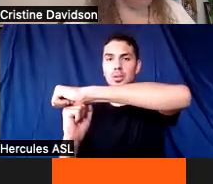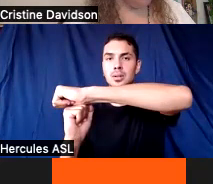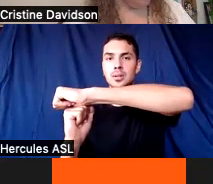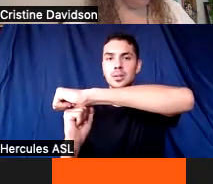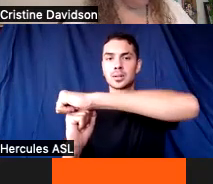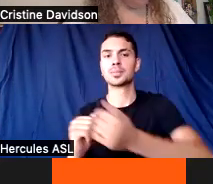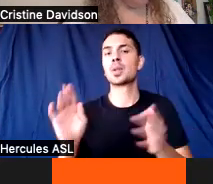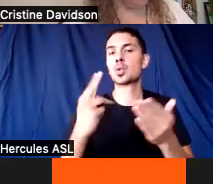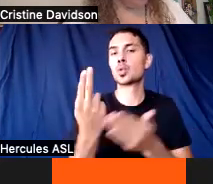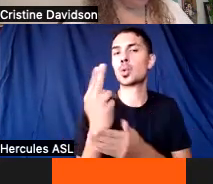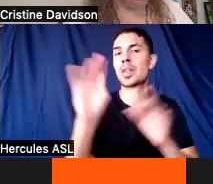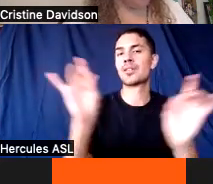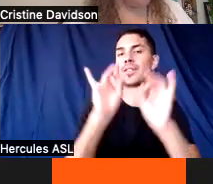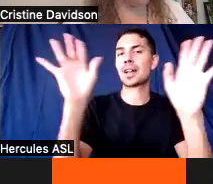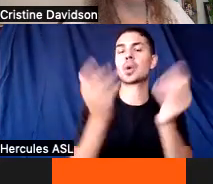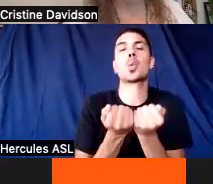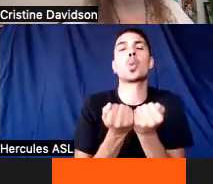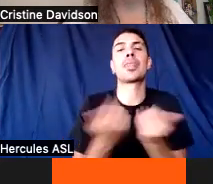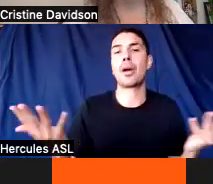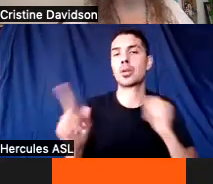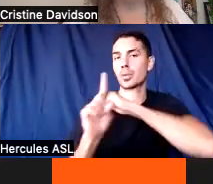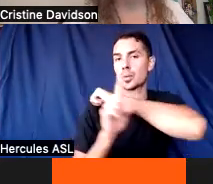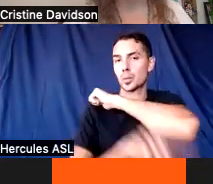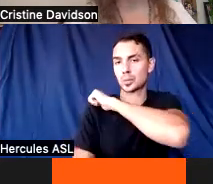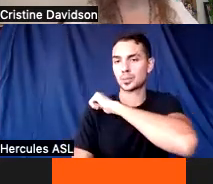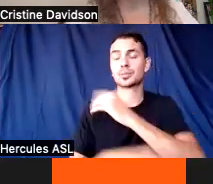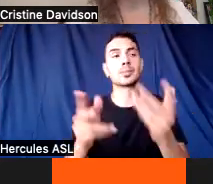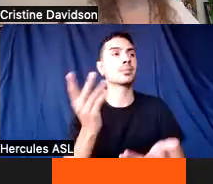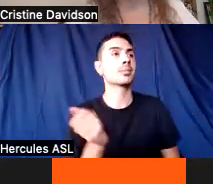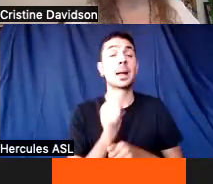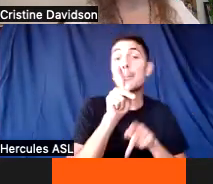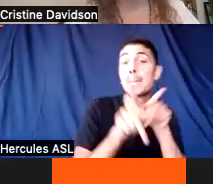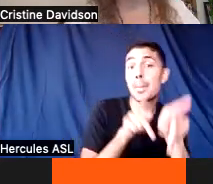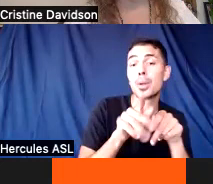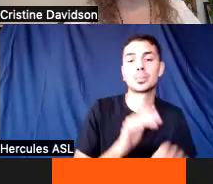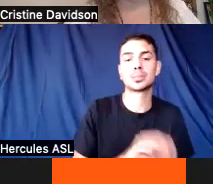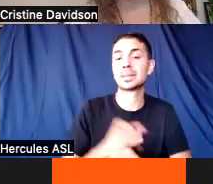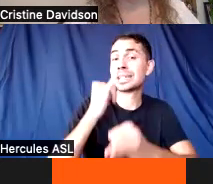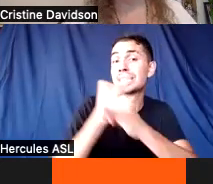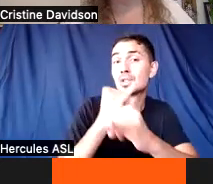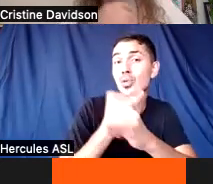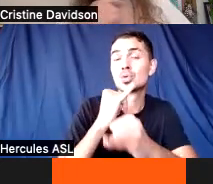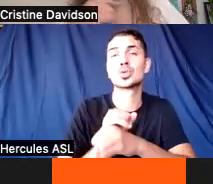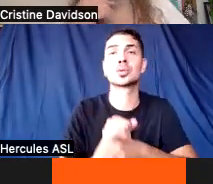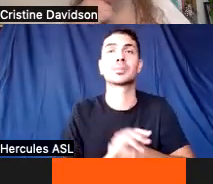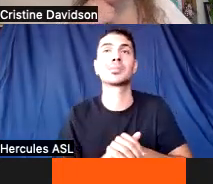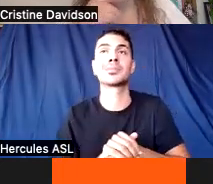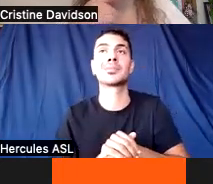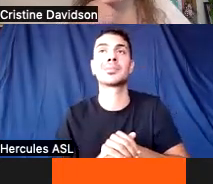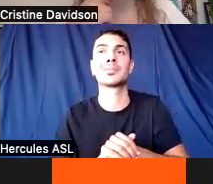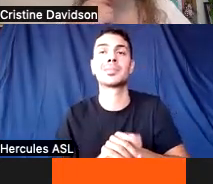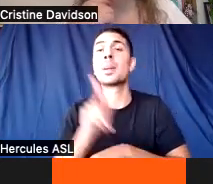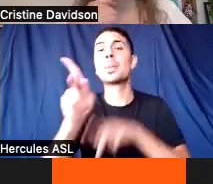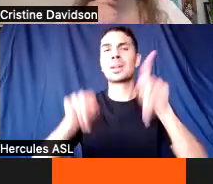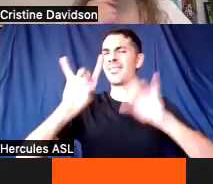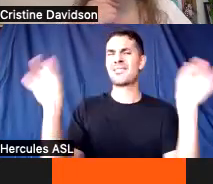And what people or institutions or places do you see using violence without any consequences?